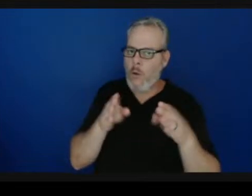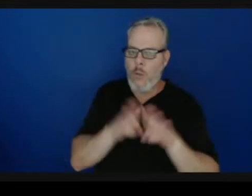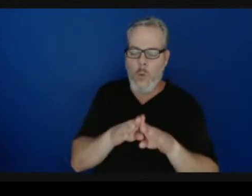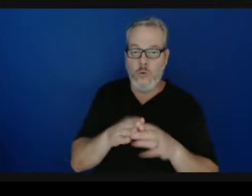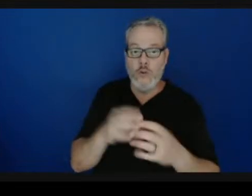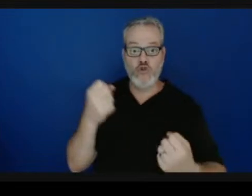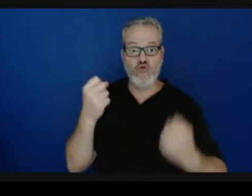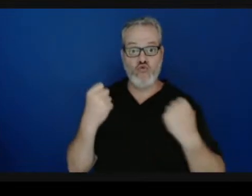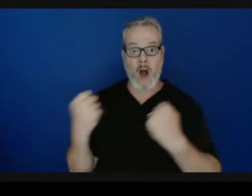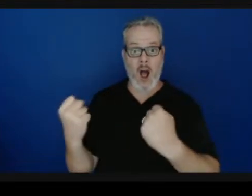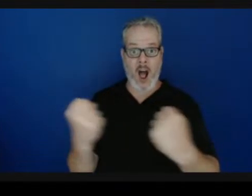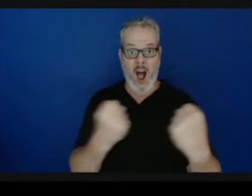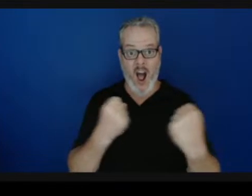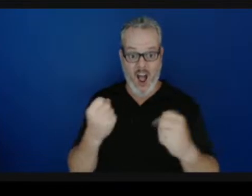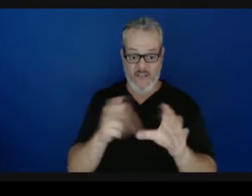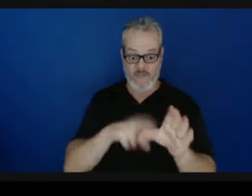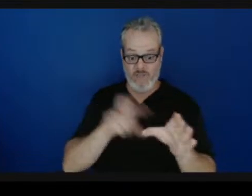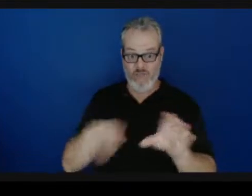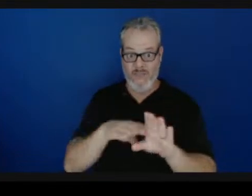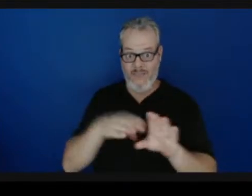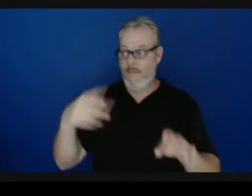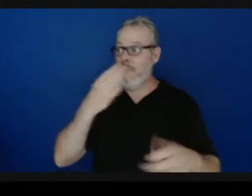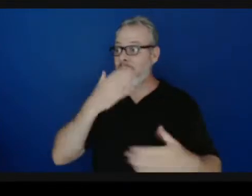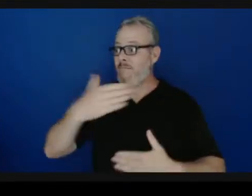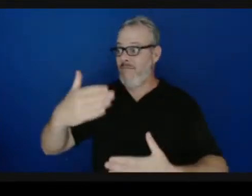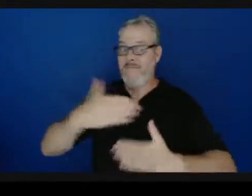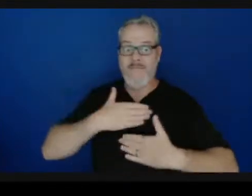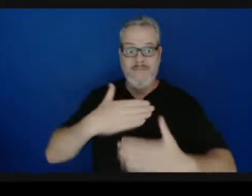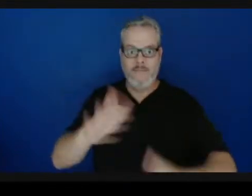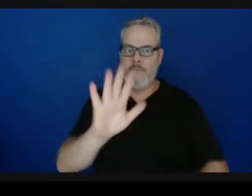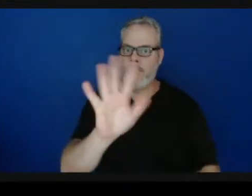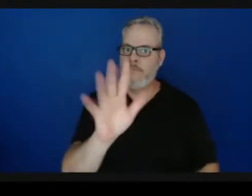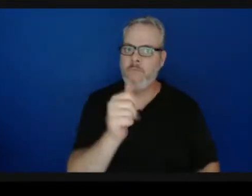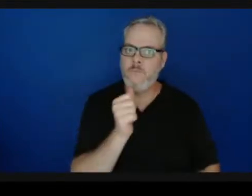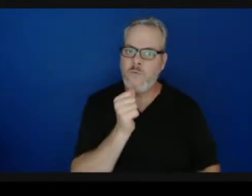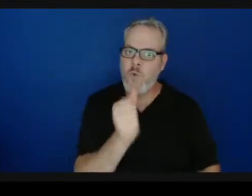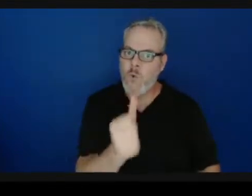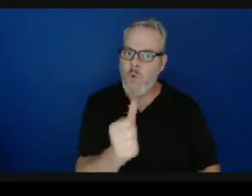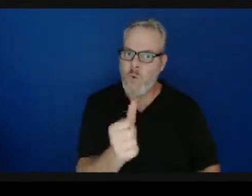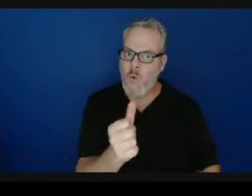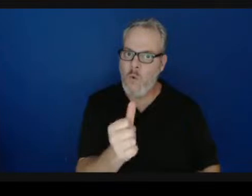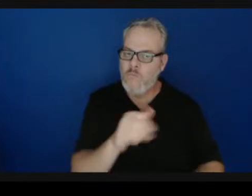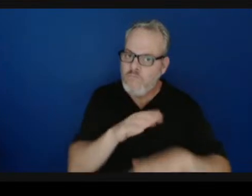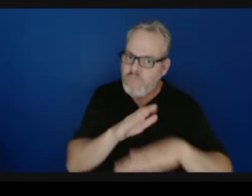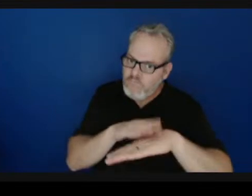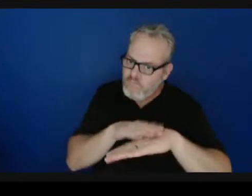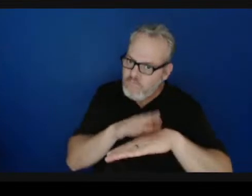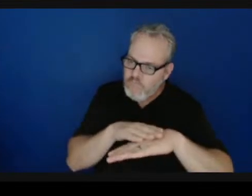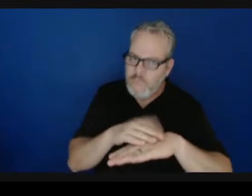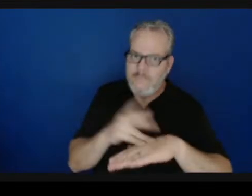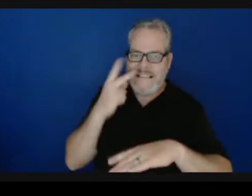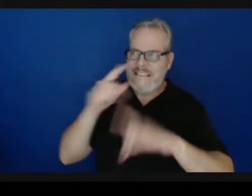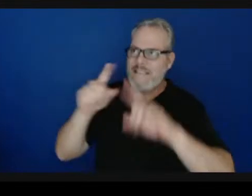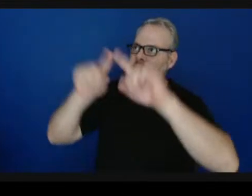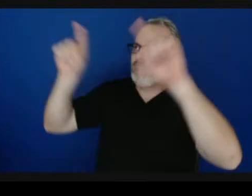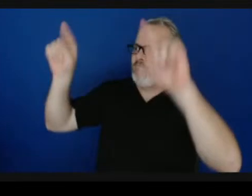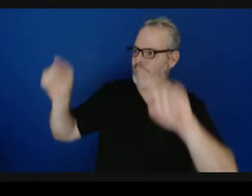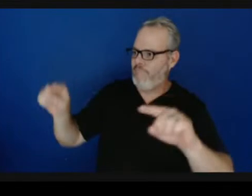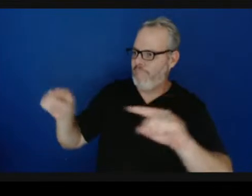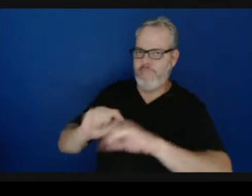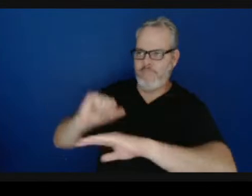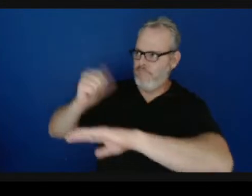in this area and breathing this stuff. So likely there is signage down there, and follow the